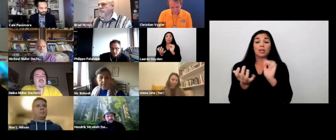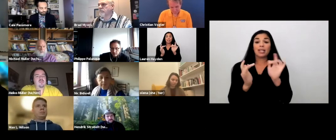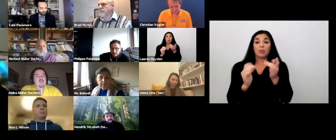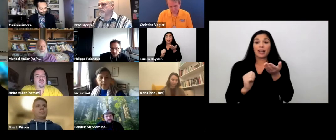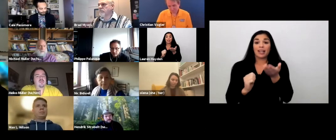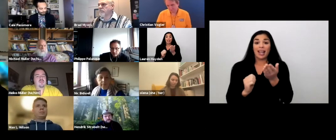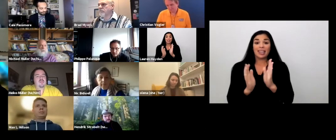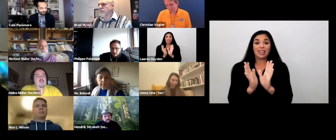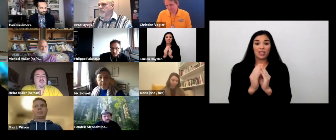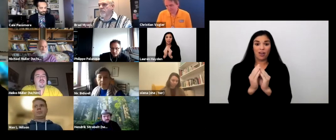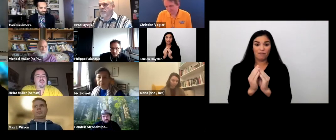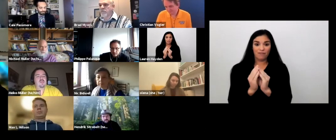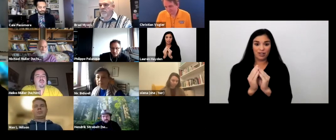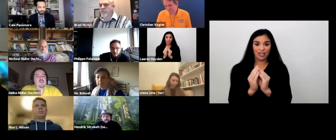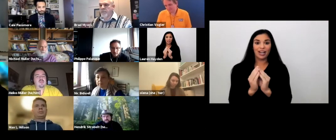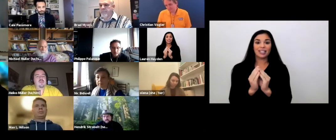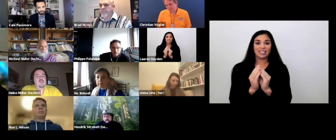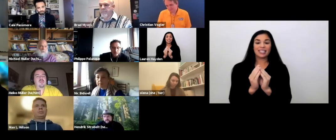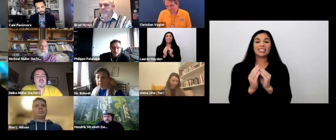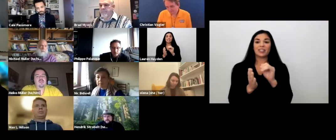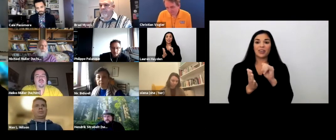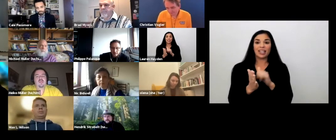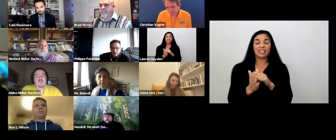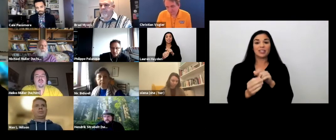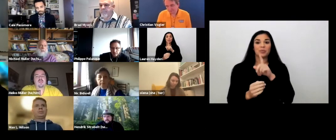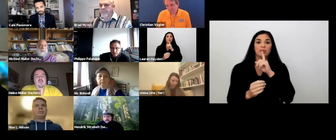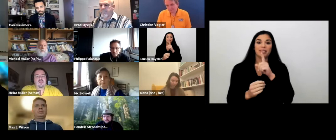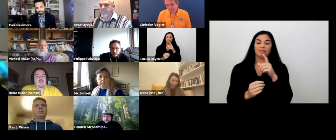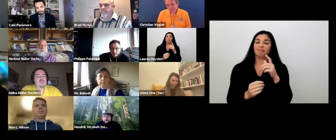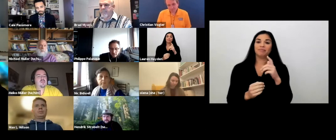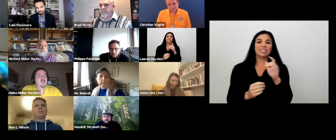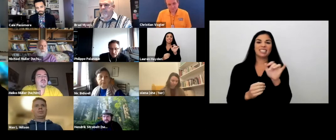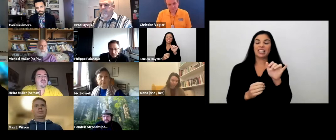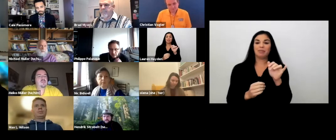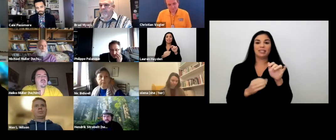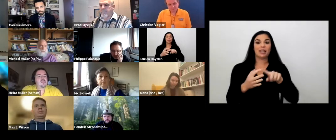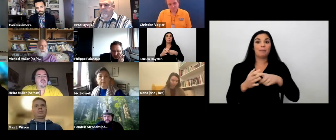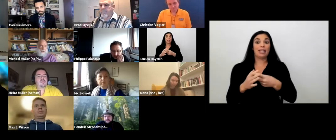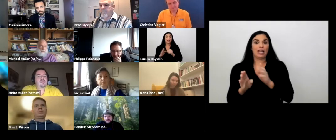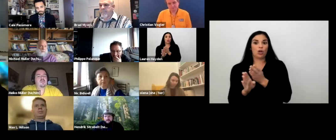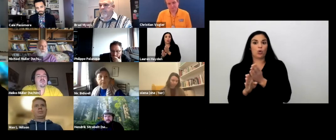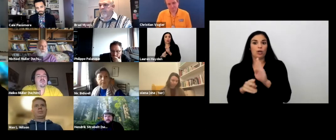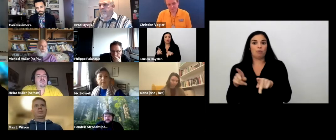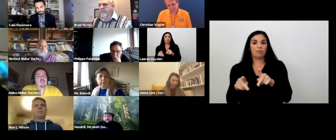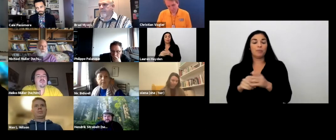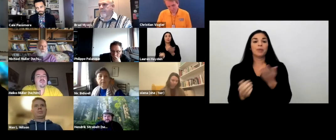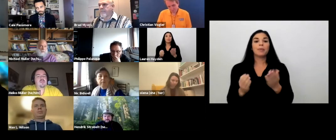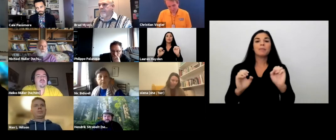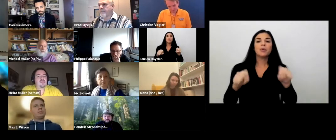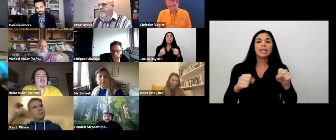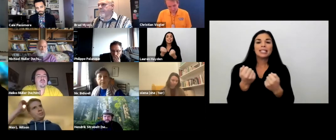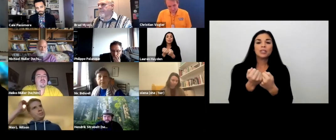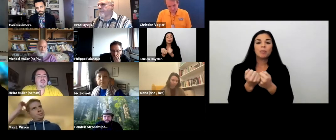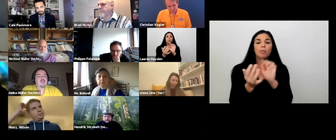that makes the conference extraordinarily high stakes, especially for early career people. Maybe we could be supporting networking around